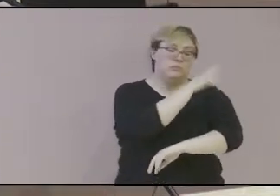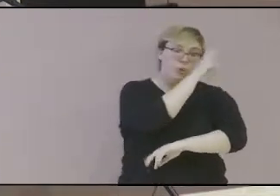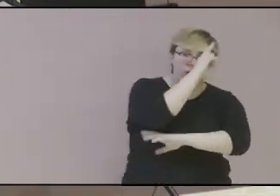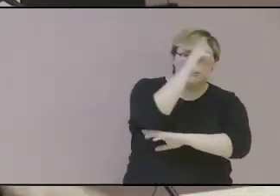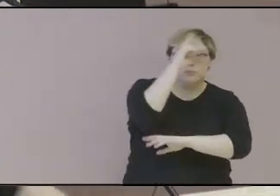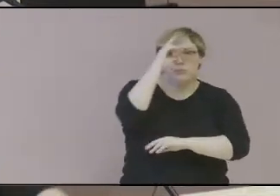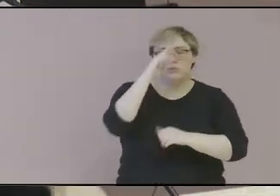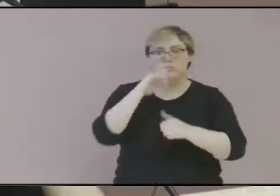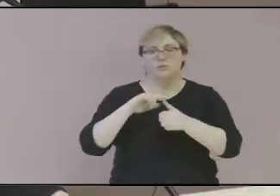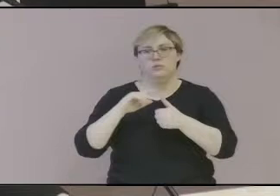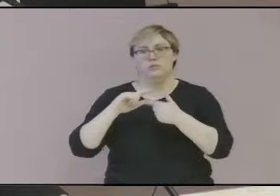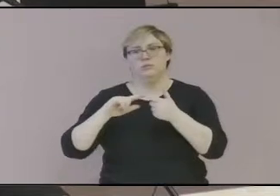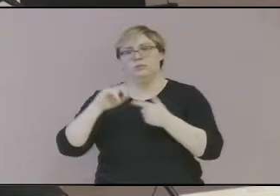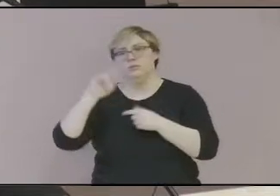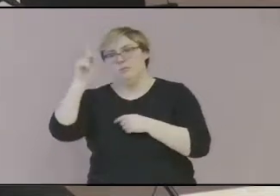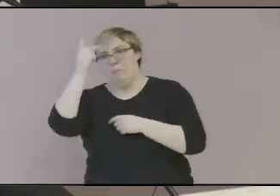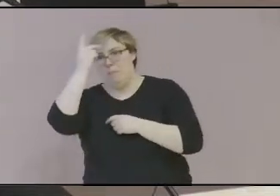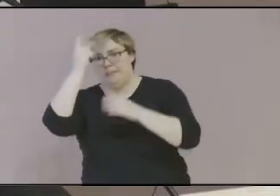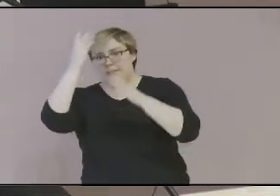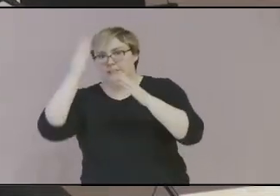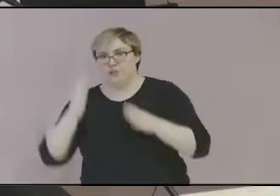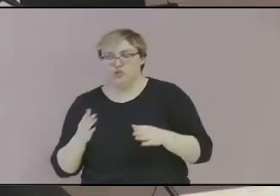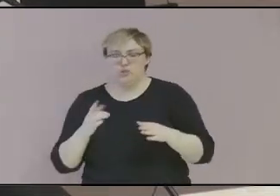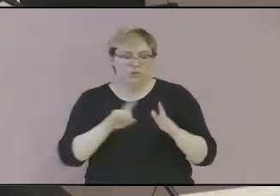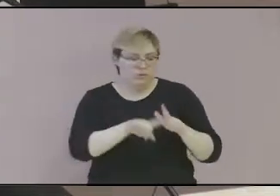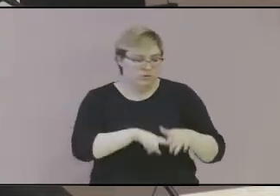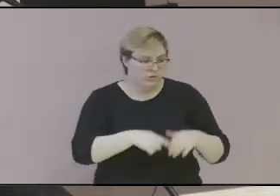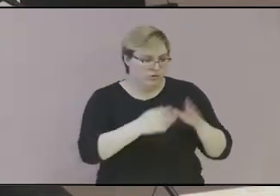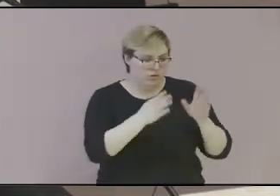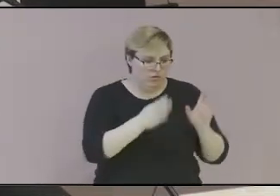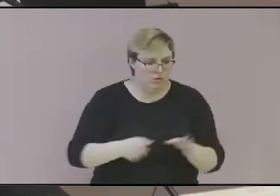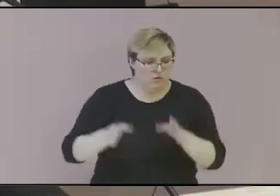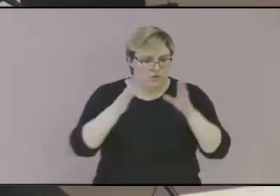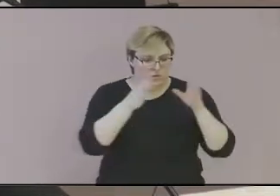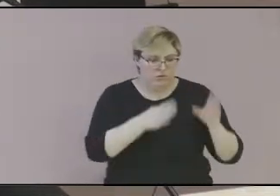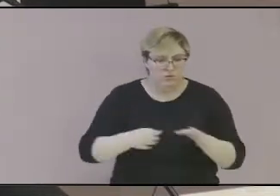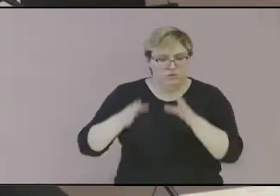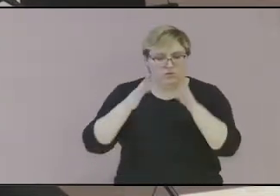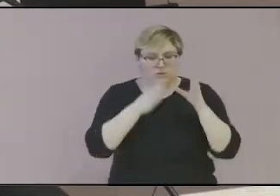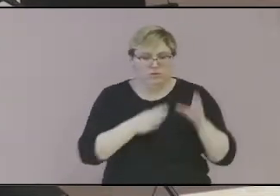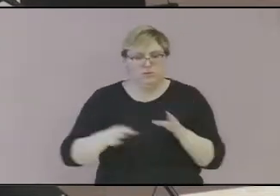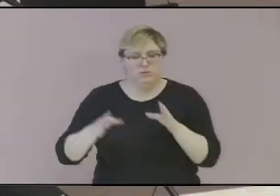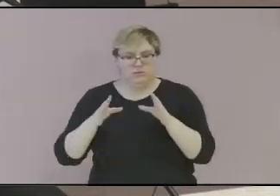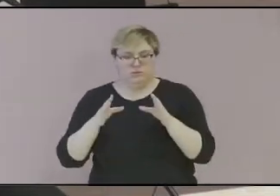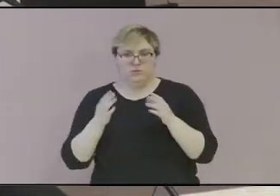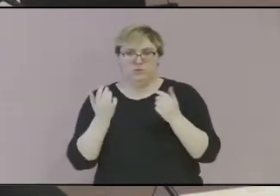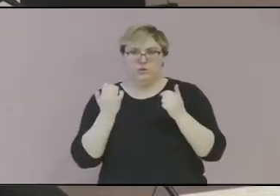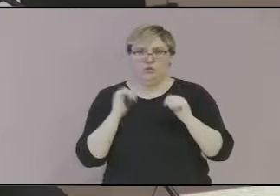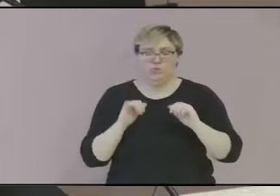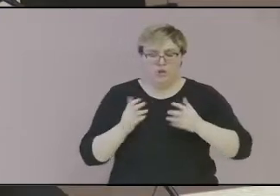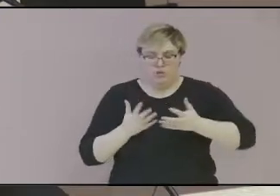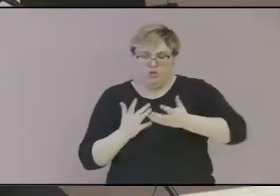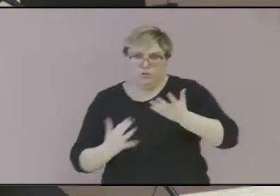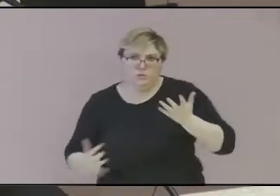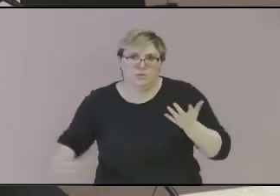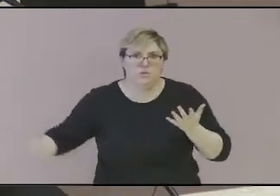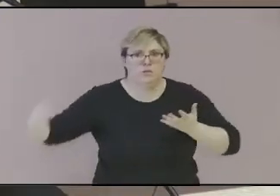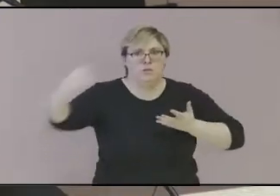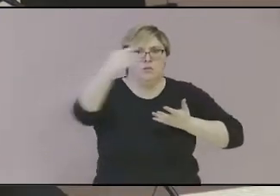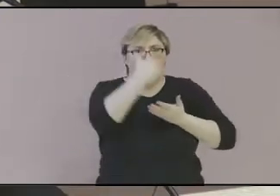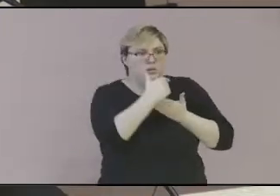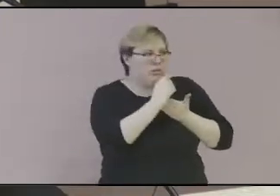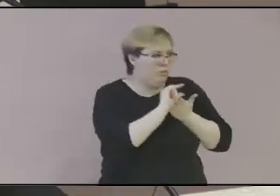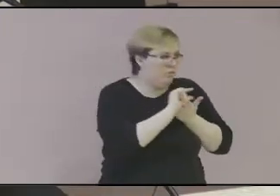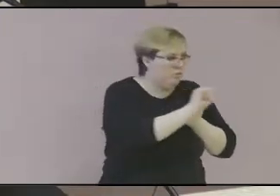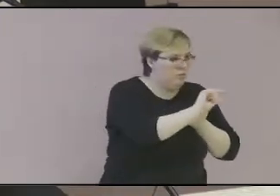US and beyond began making plans to ration various aspects of healthcare, beds in intensive